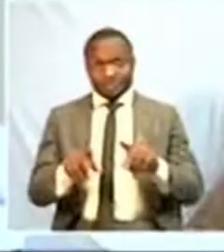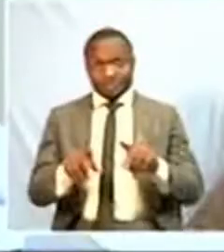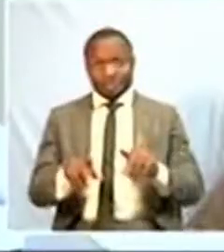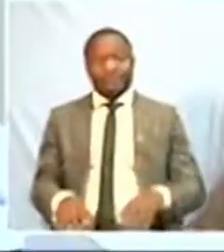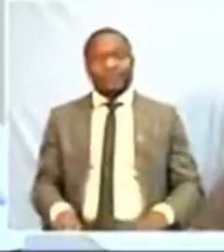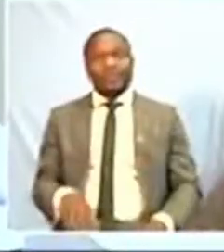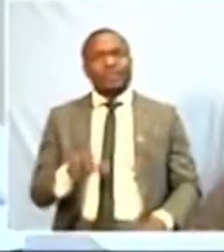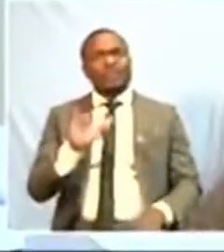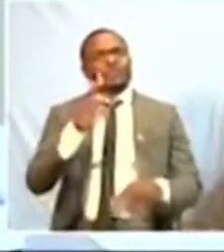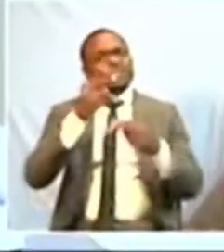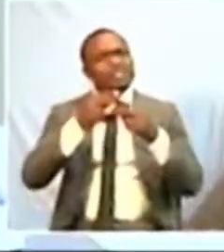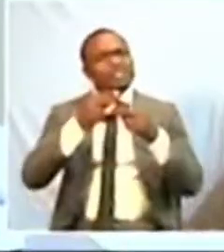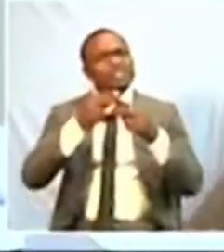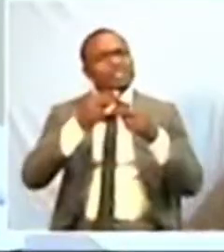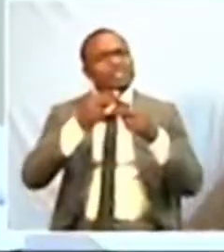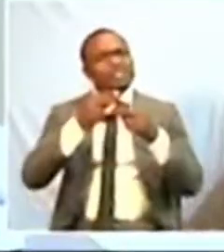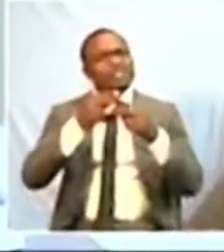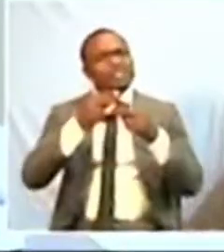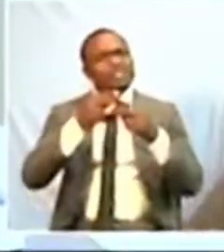Your name is?